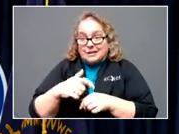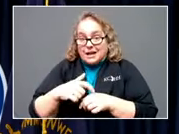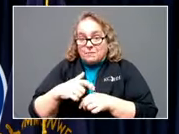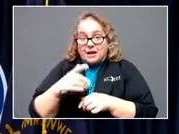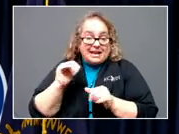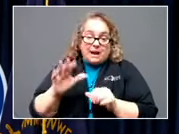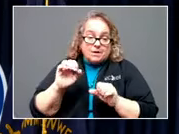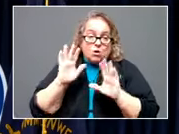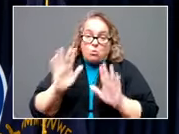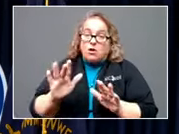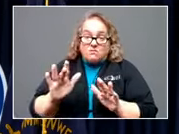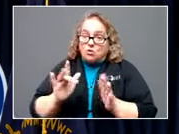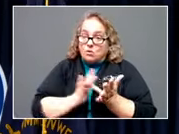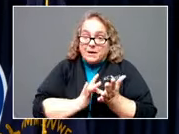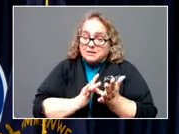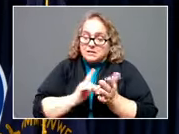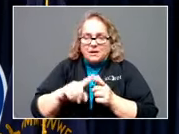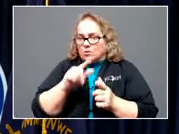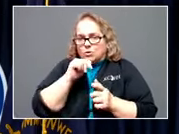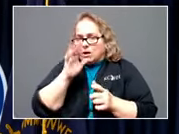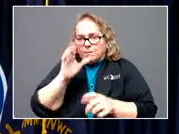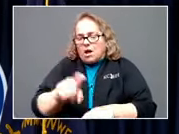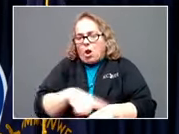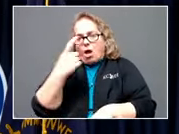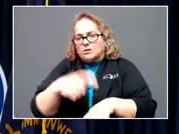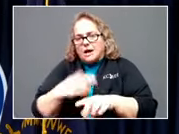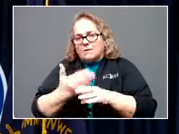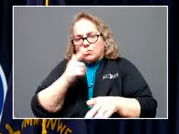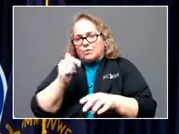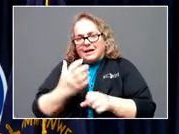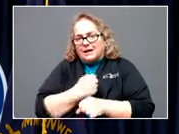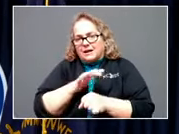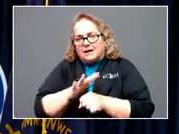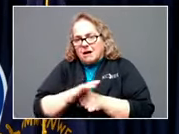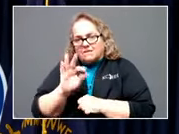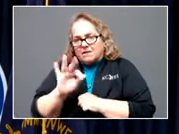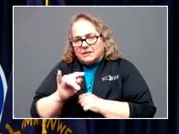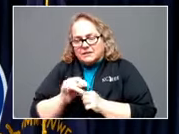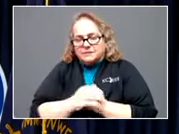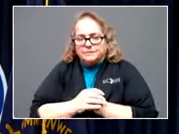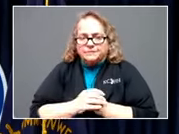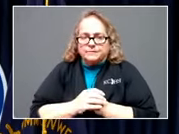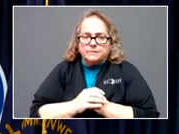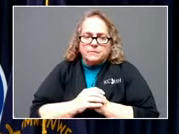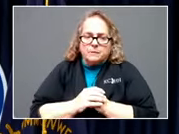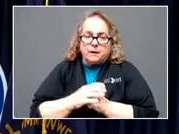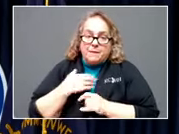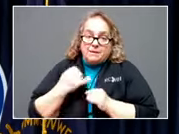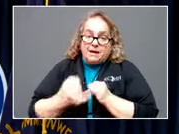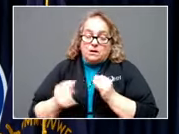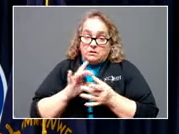more time to get enough of it before people can just go take a prescription and get it filled. My final remarks here are that